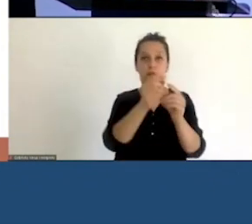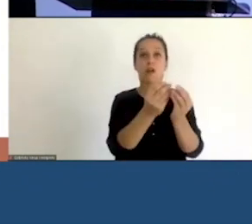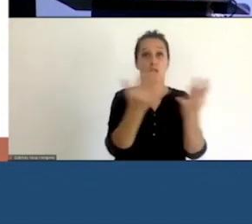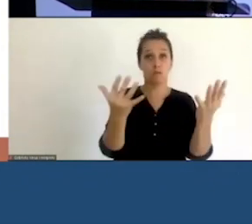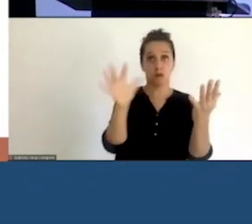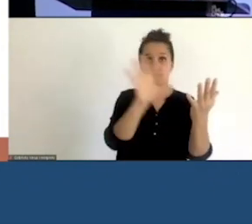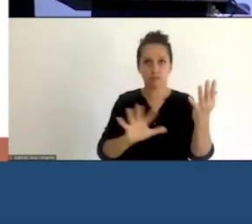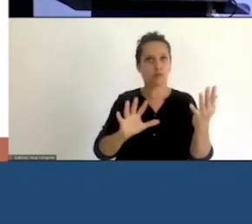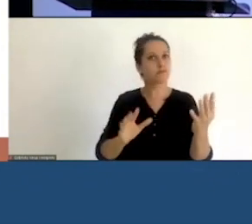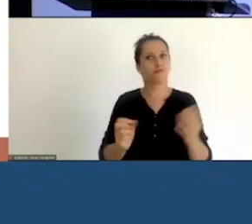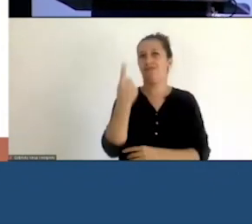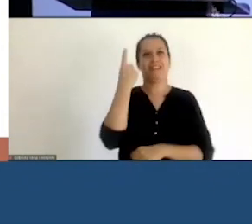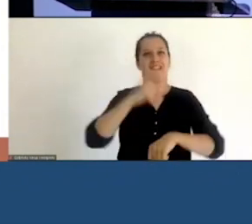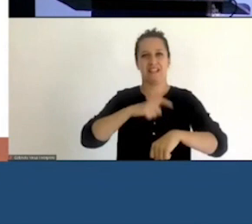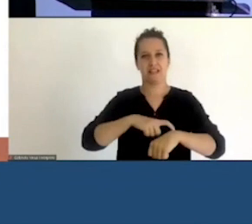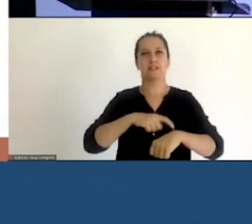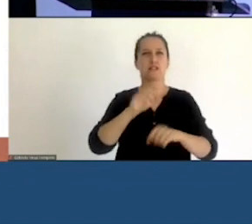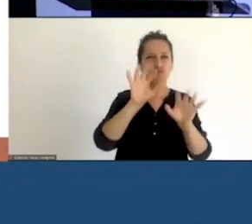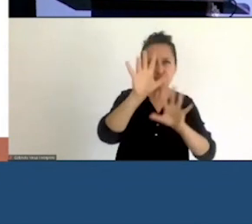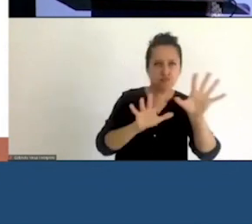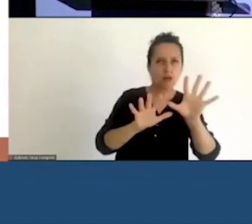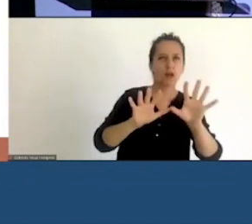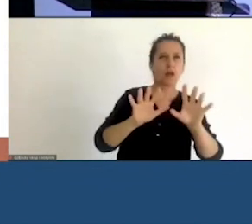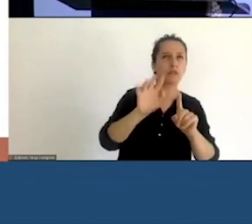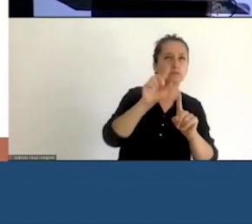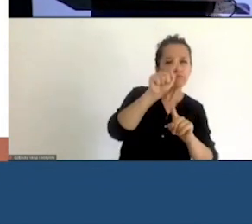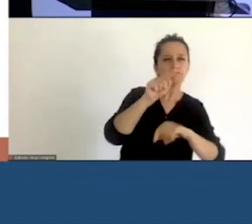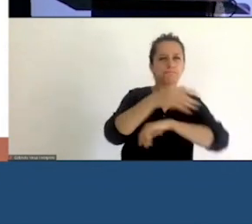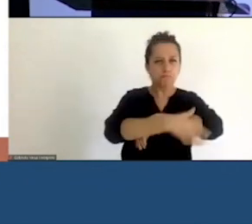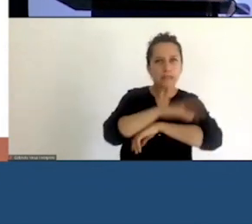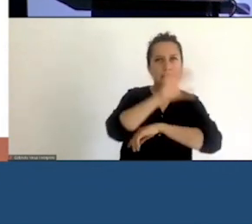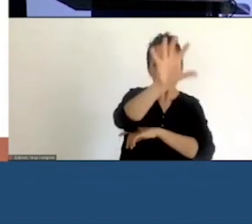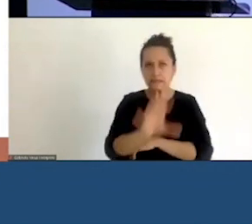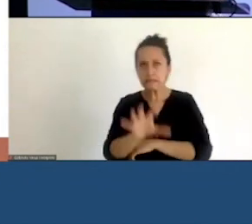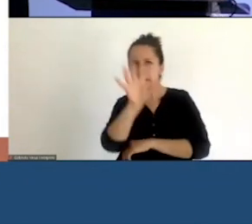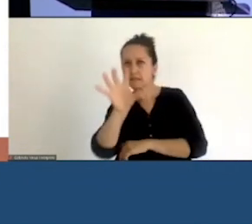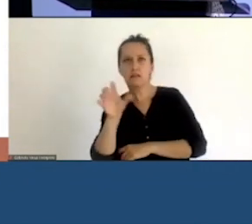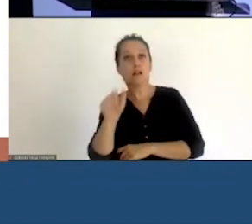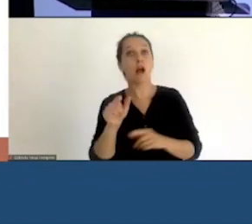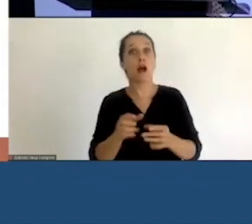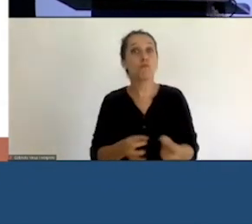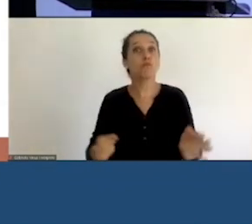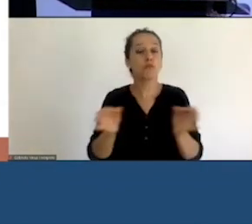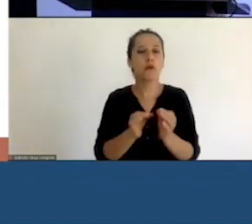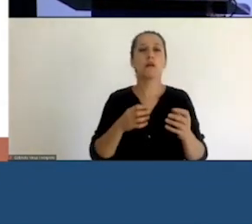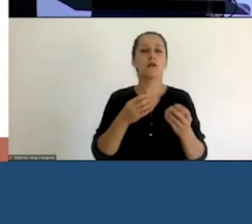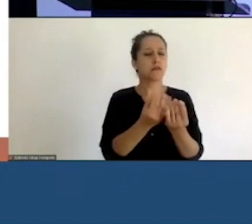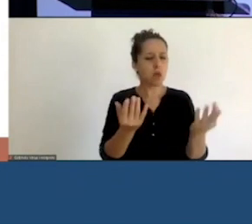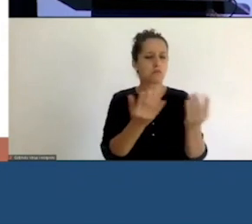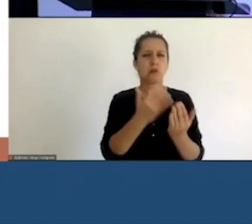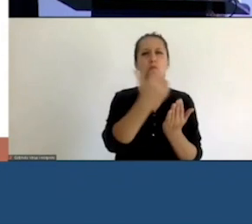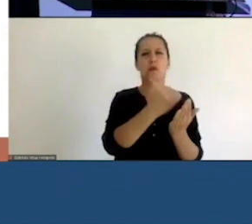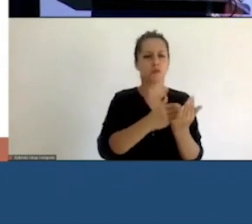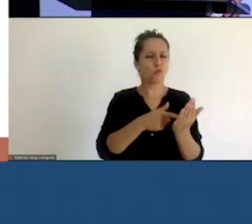data is presented in the actual geospatial uh, geospatially, so we